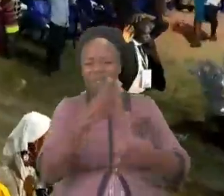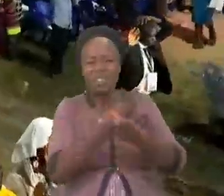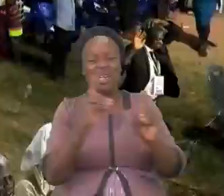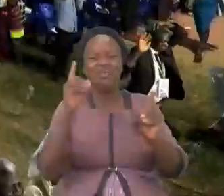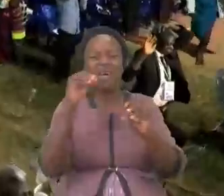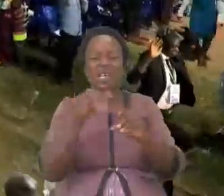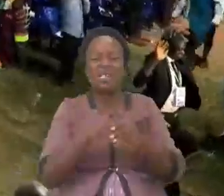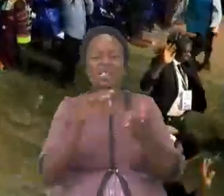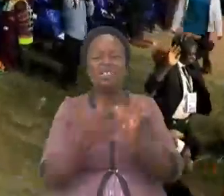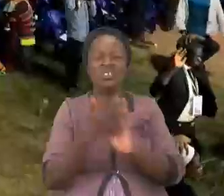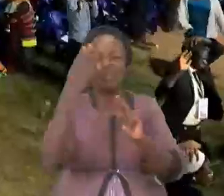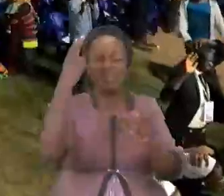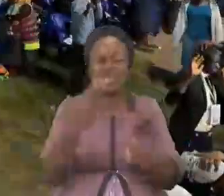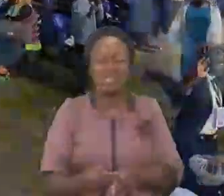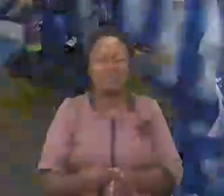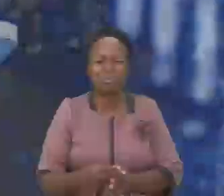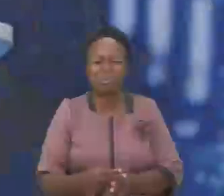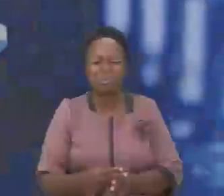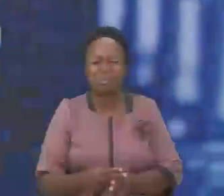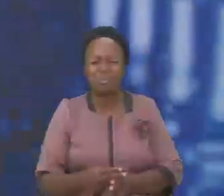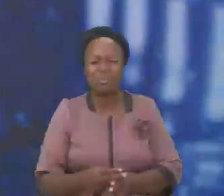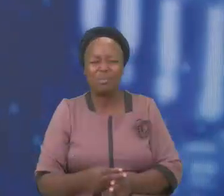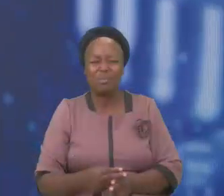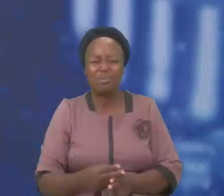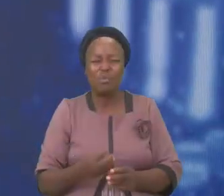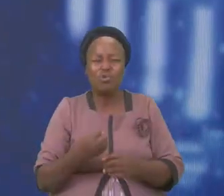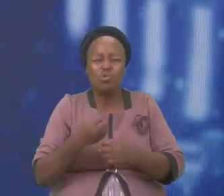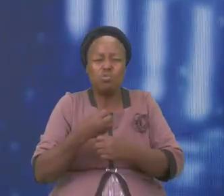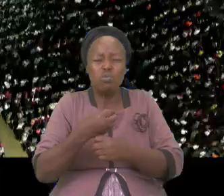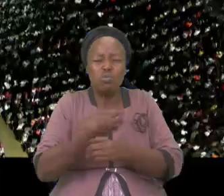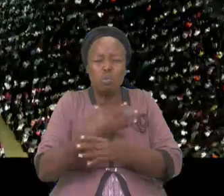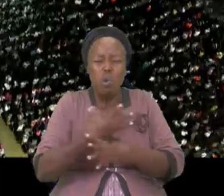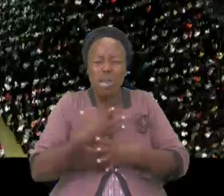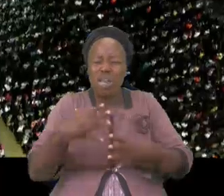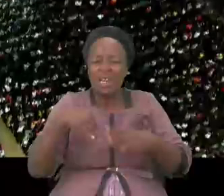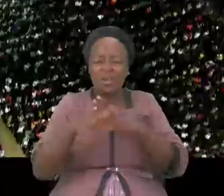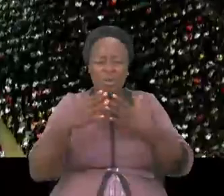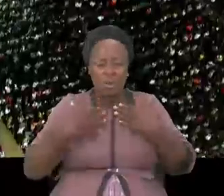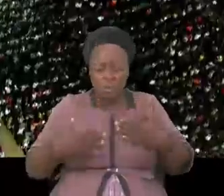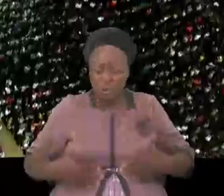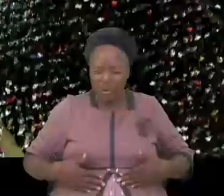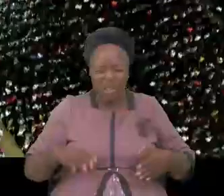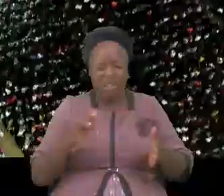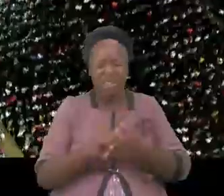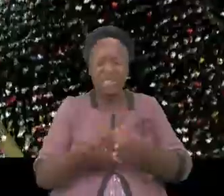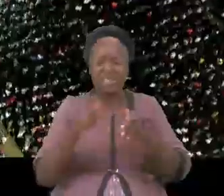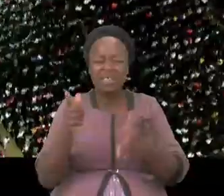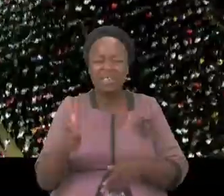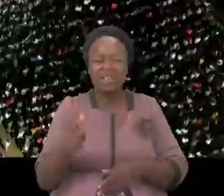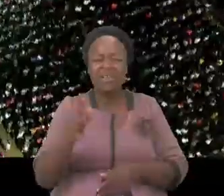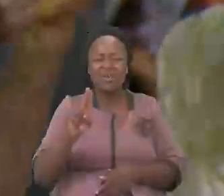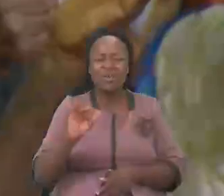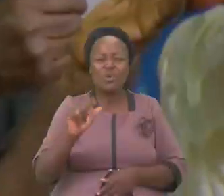Swelling in your body, that goiter, come out in Jesus' name. Fibroid, come out